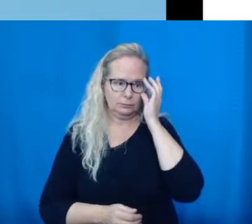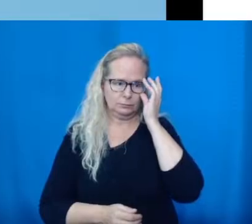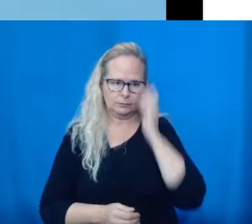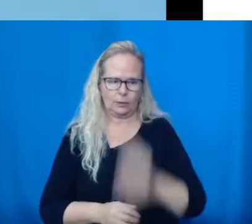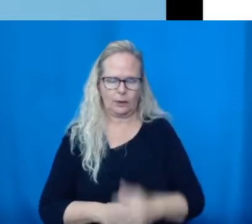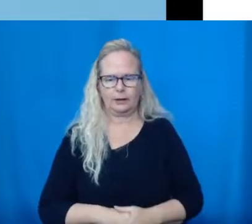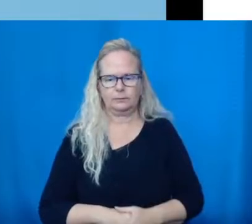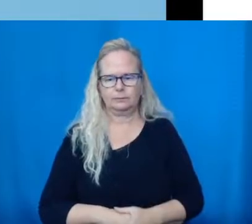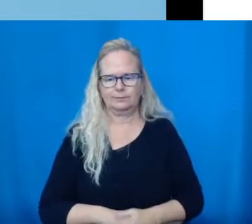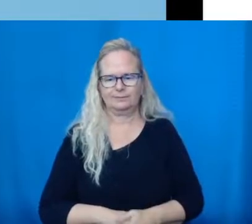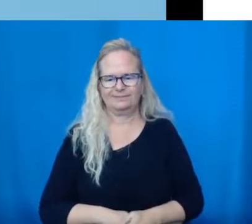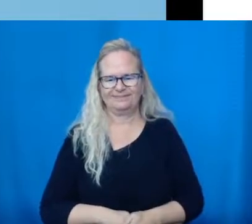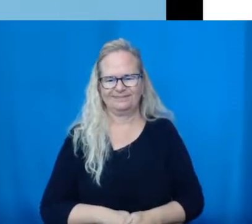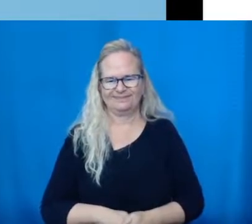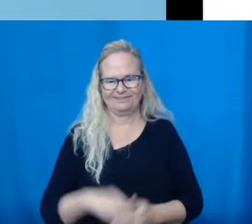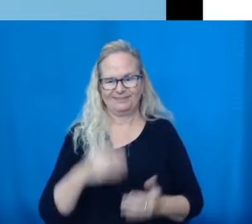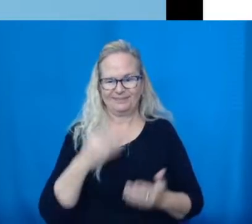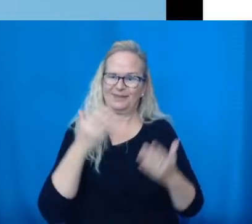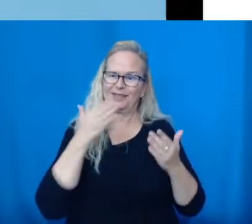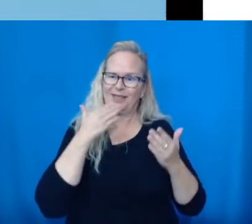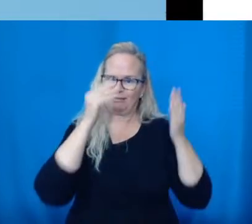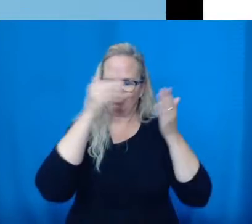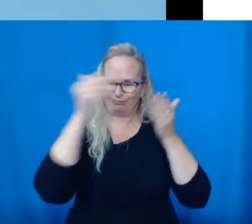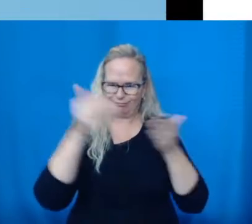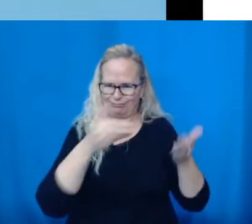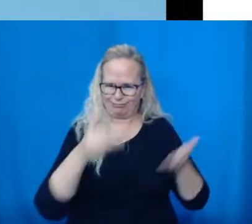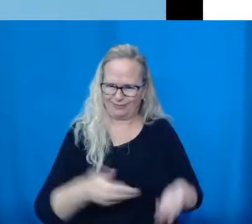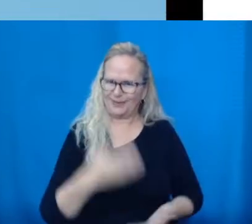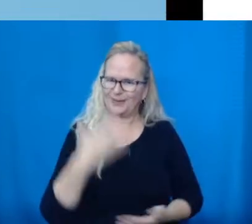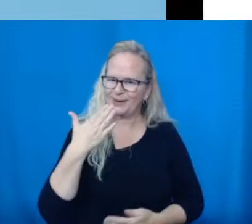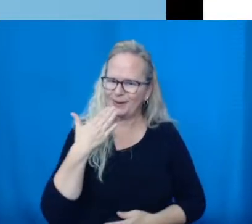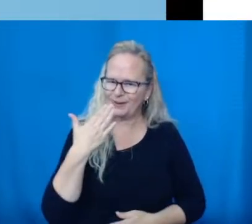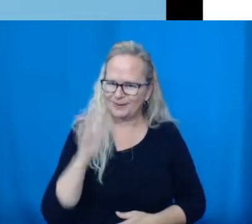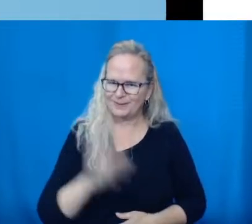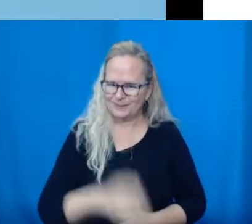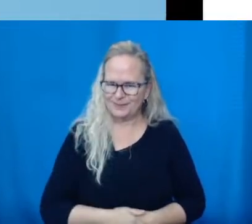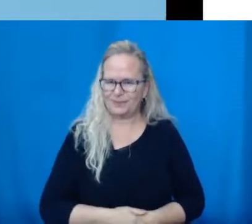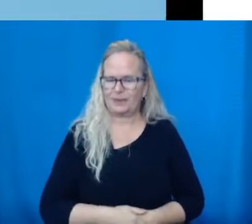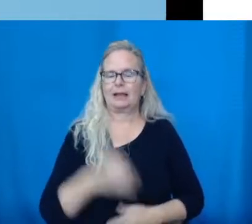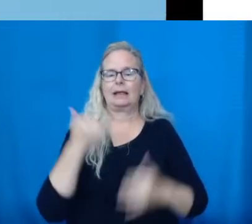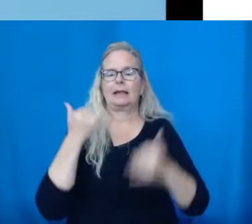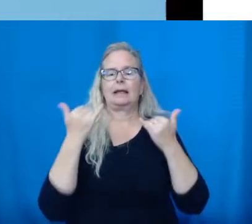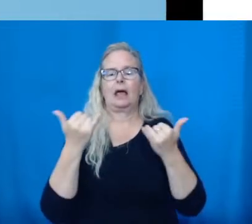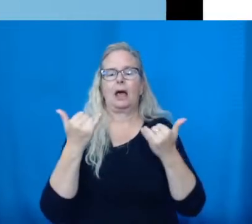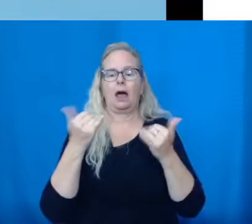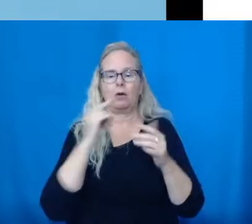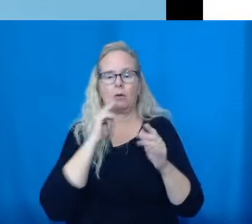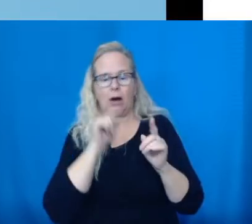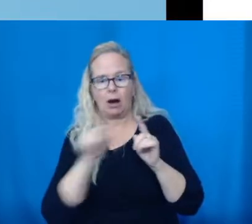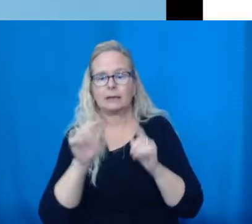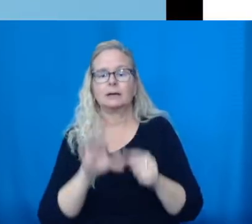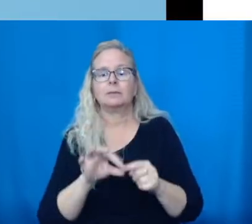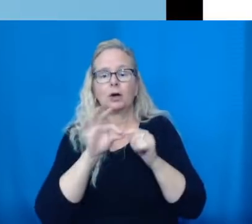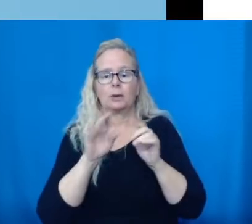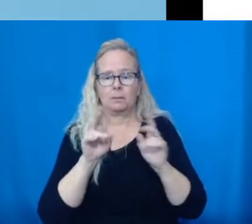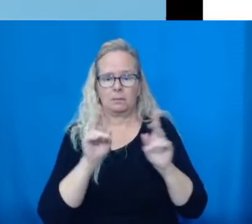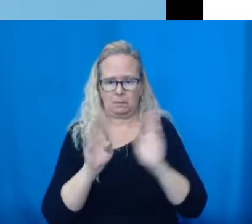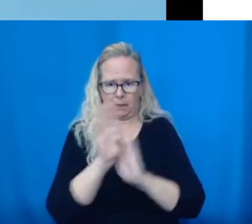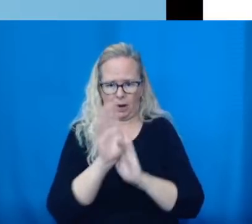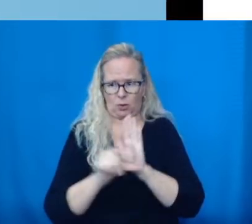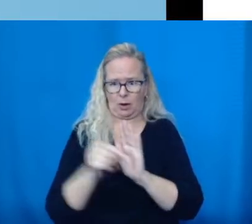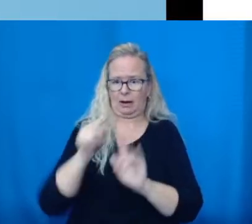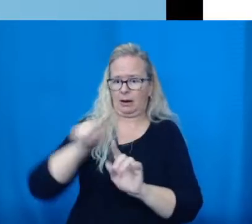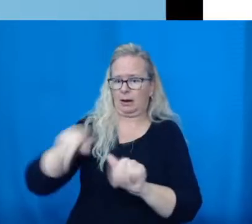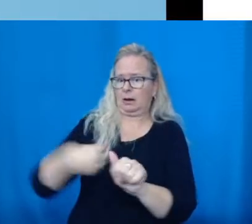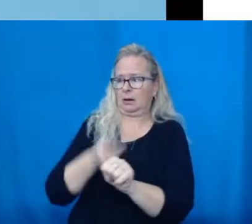this grassroots effort to bring important information to Albertans going. So for those who are watching in our first week of these